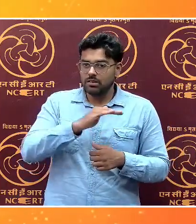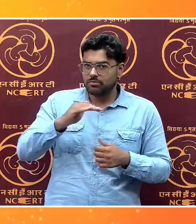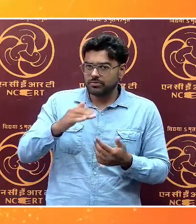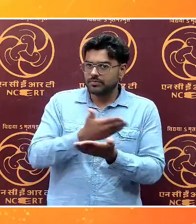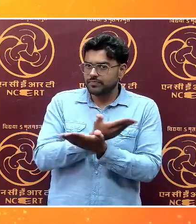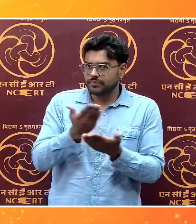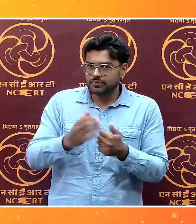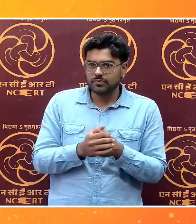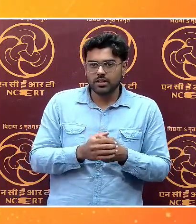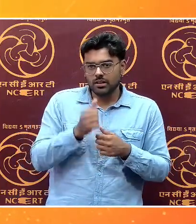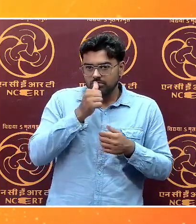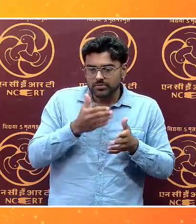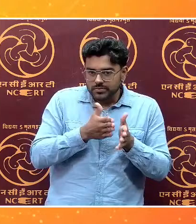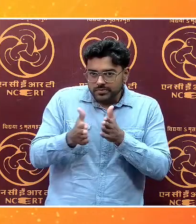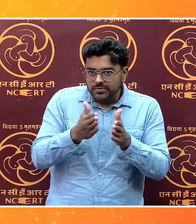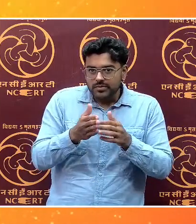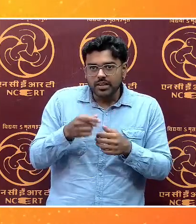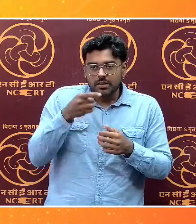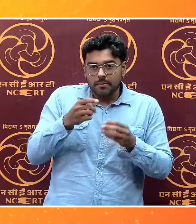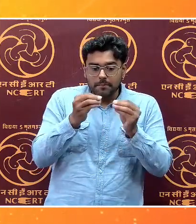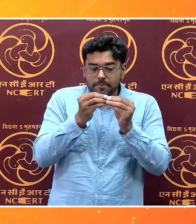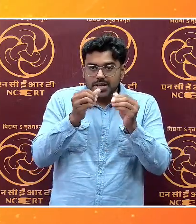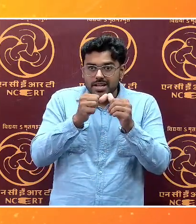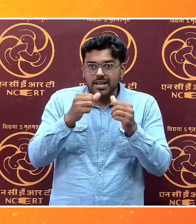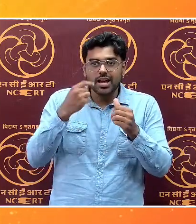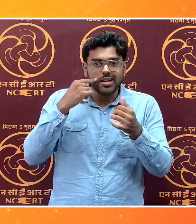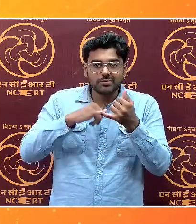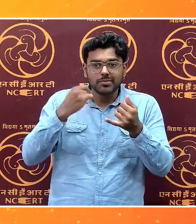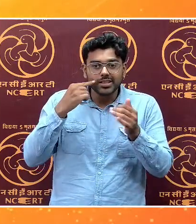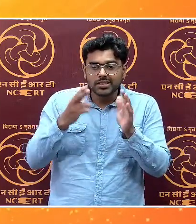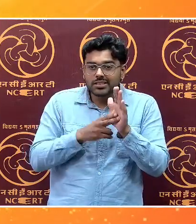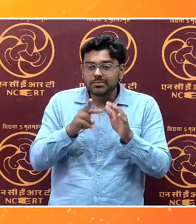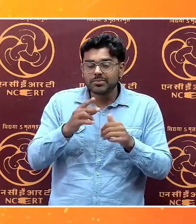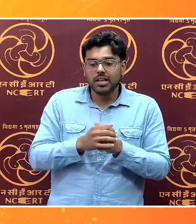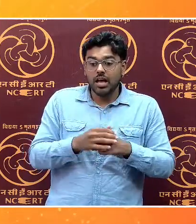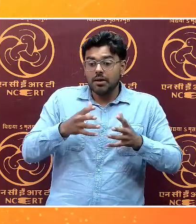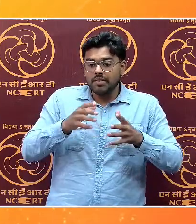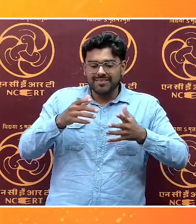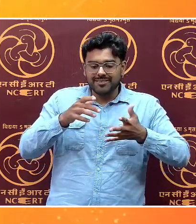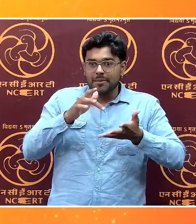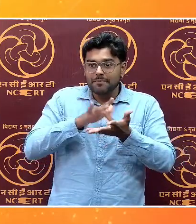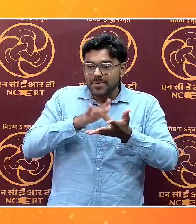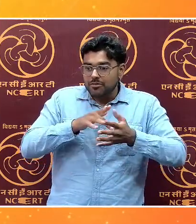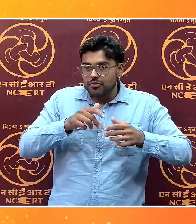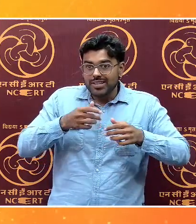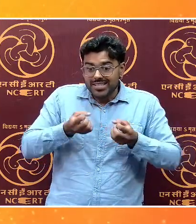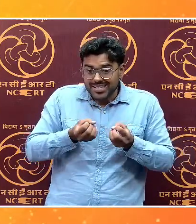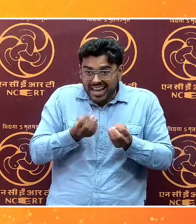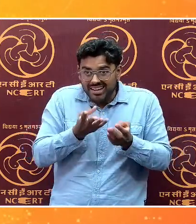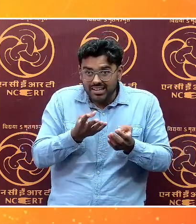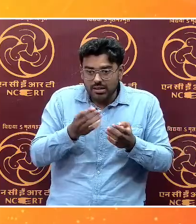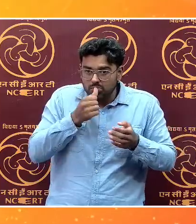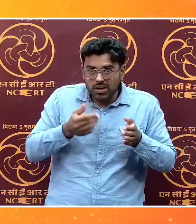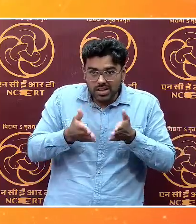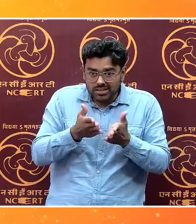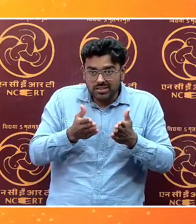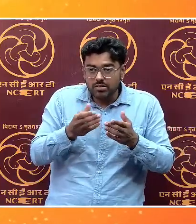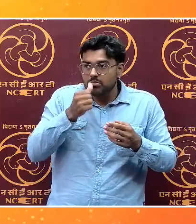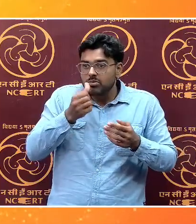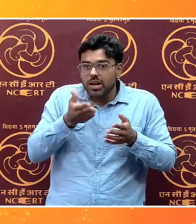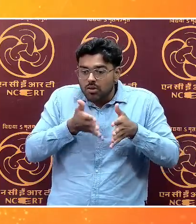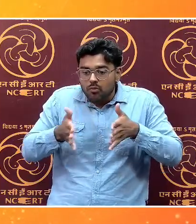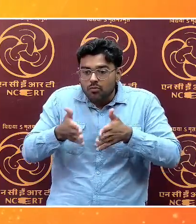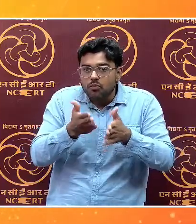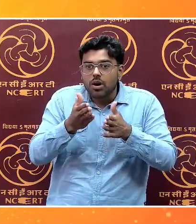children, river basin of a river is the total area from where the river gets water to